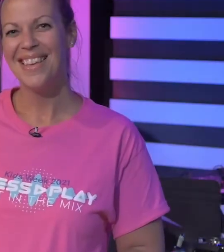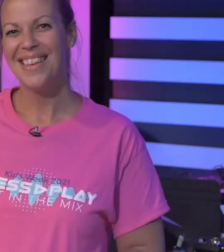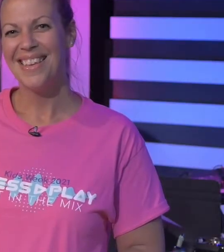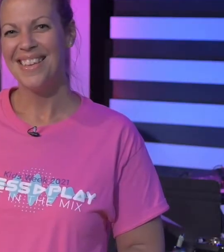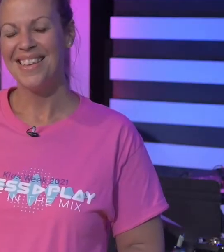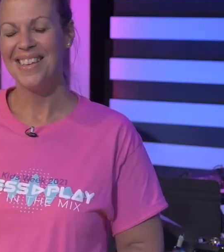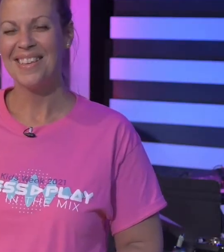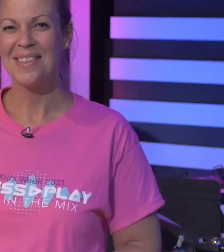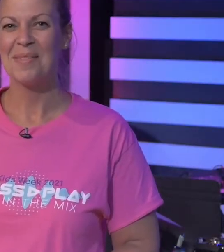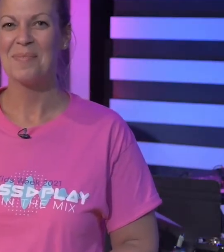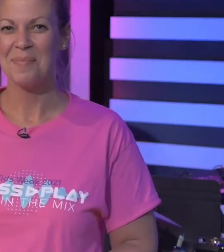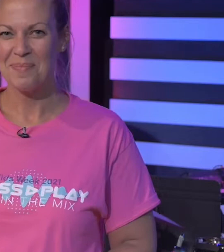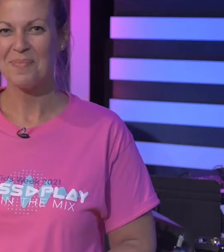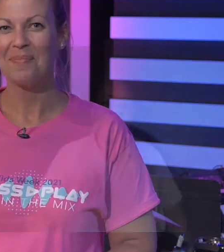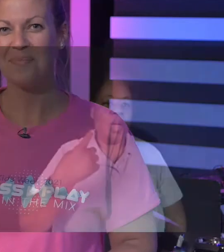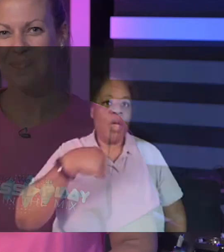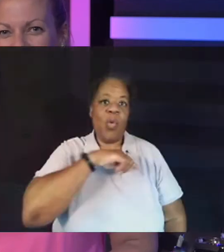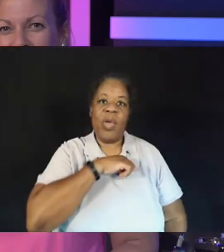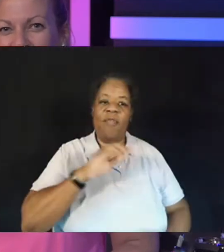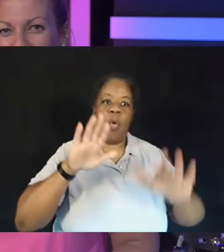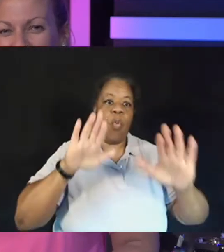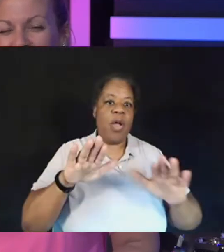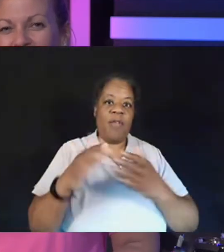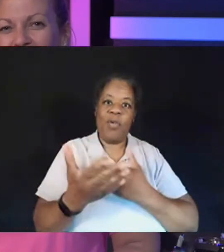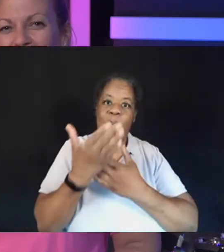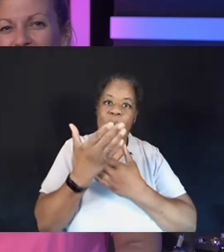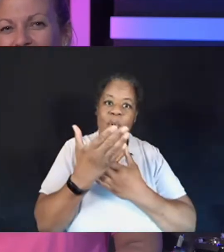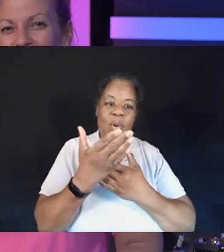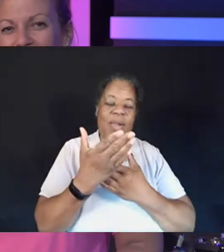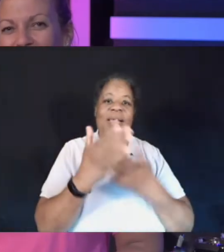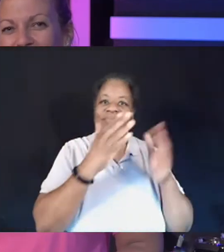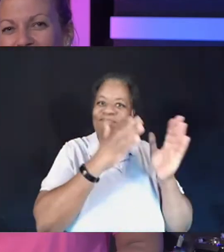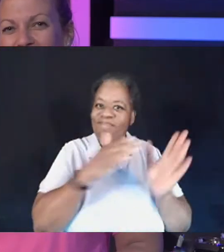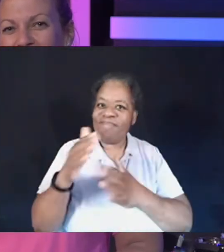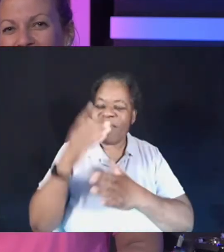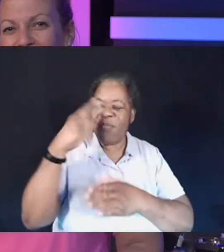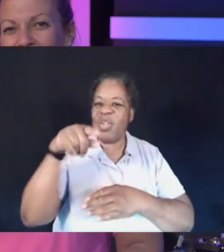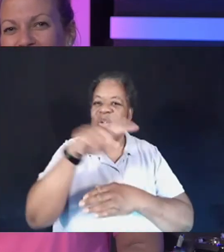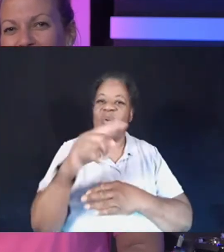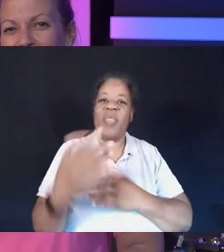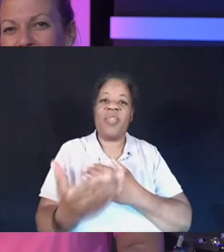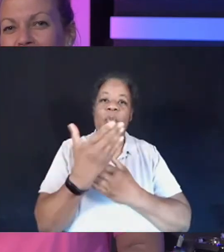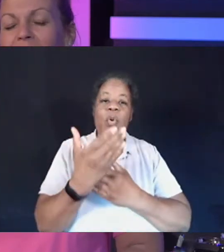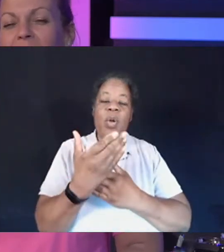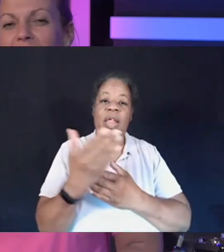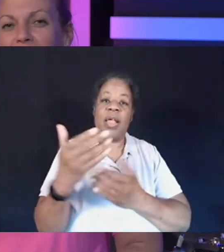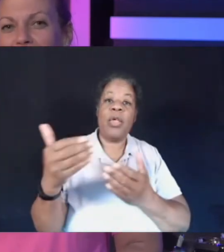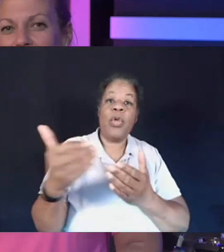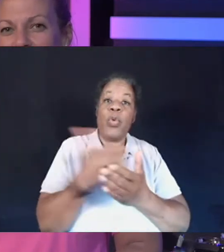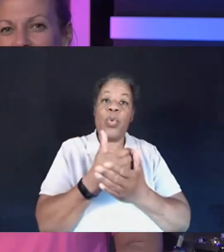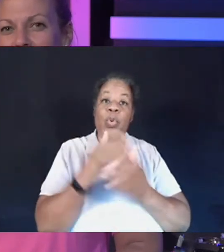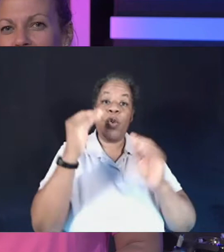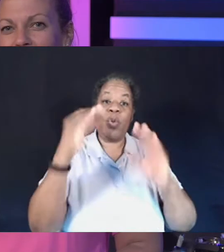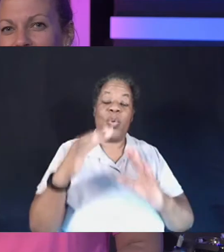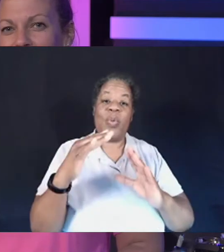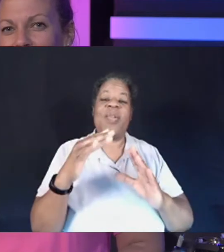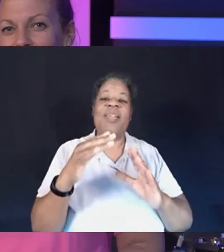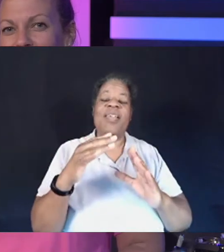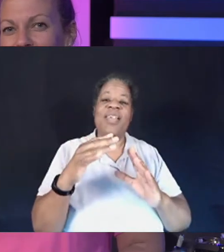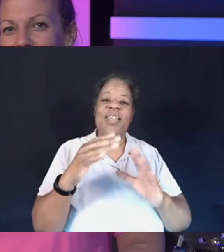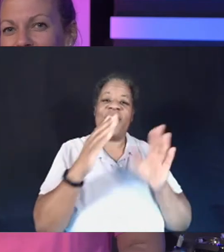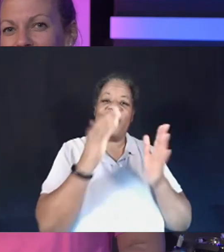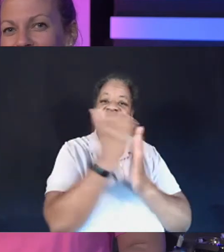Well, we have a great morning planned for you. This morning, we kick off our new teaching series titled Self-Centered, Center